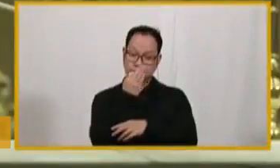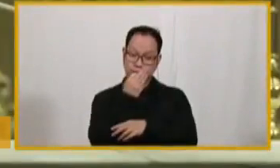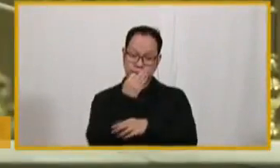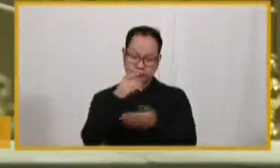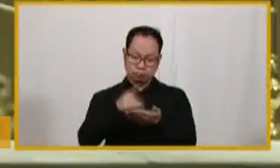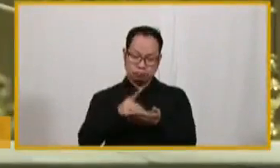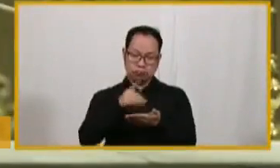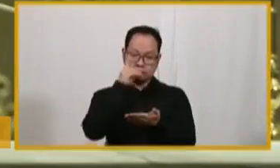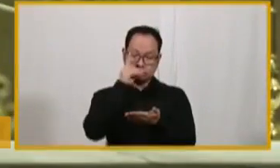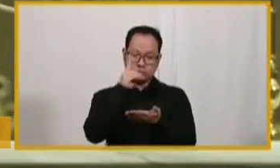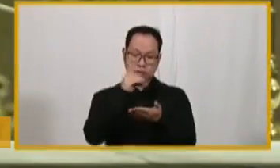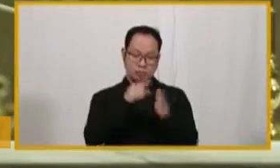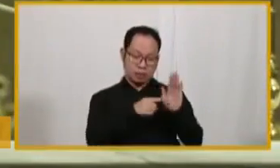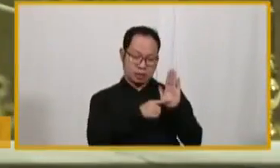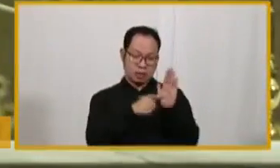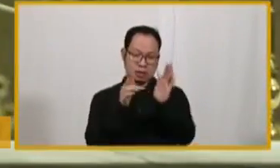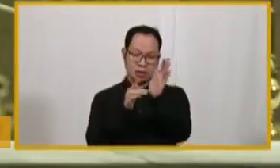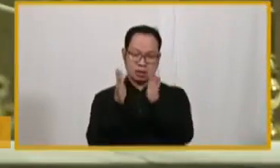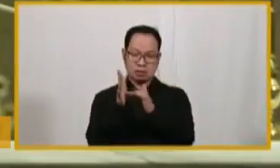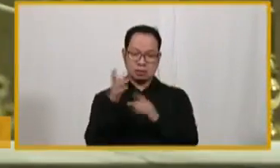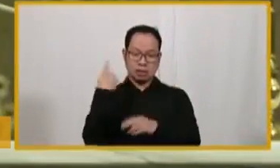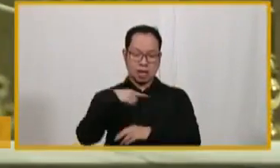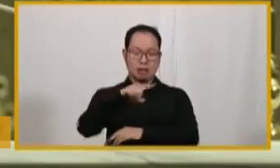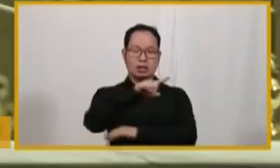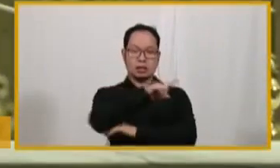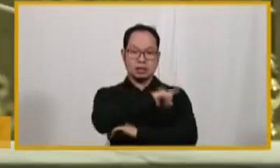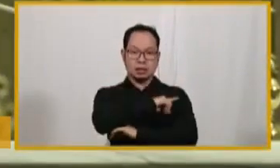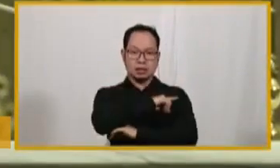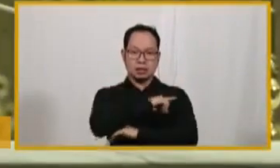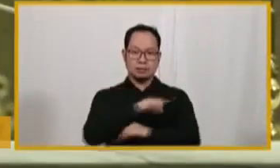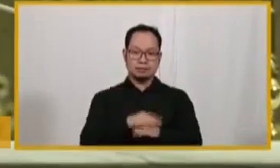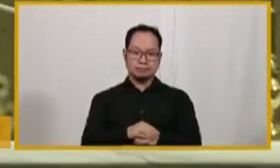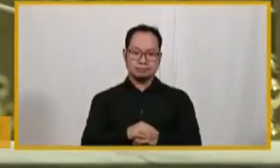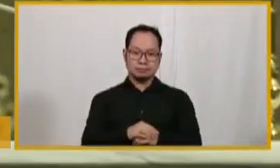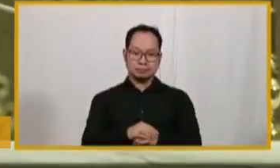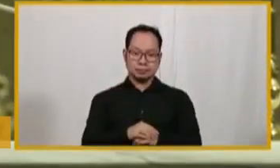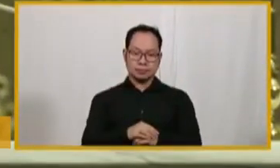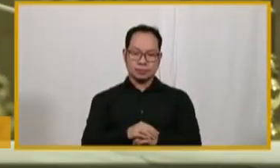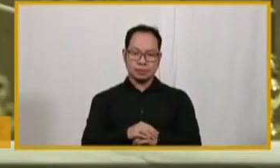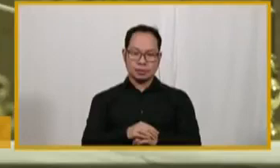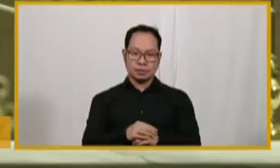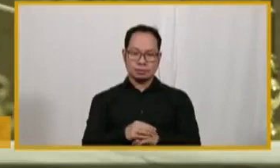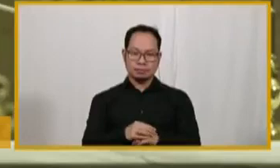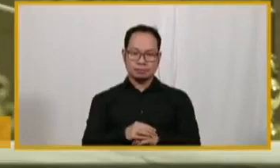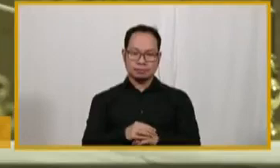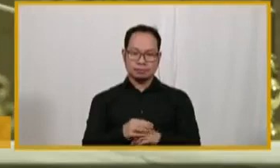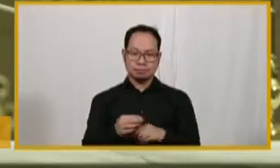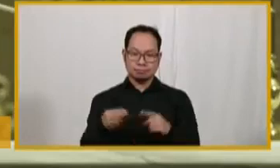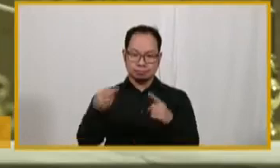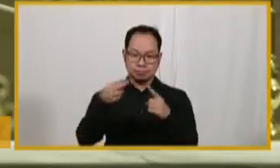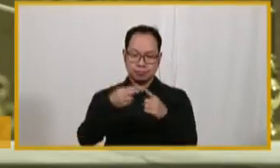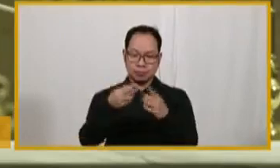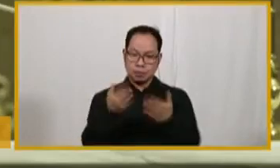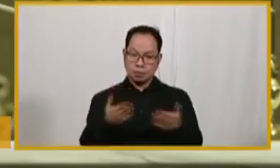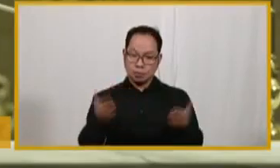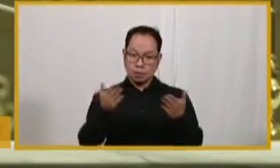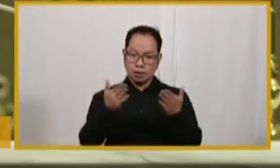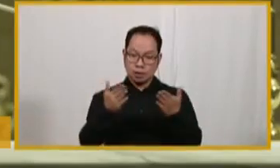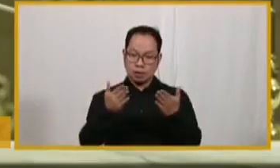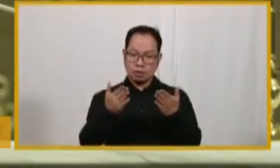ipinakita ni Jesus sa atin kung hanggang saan ang kanyang